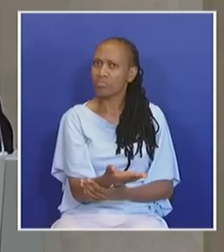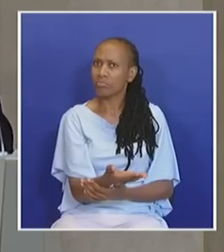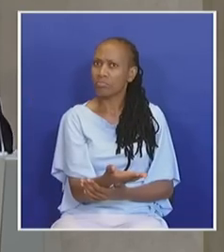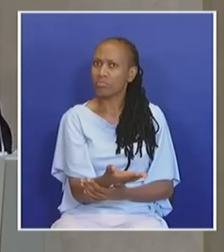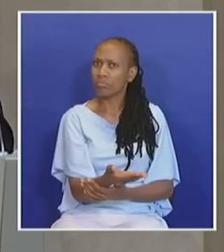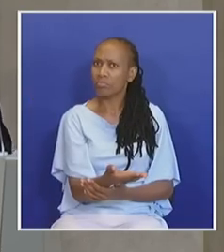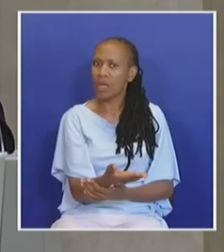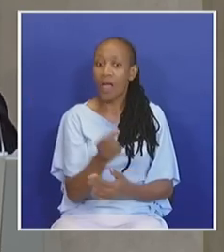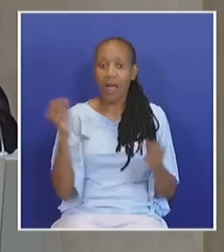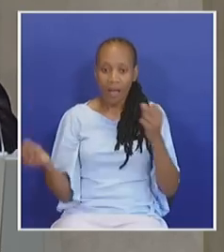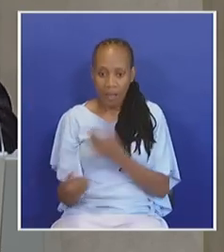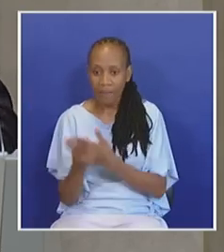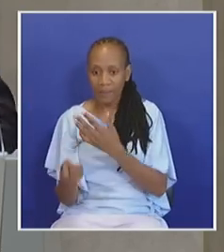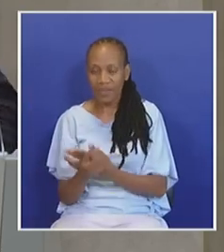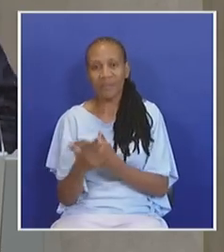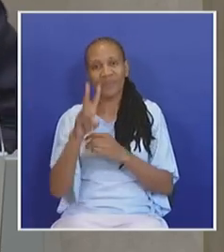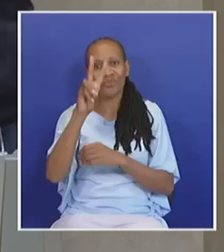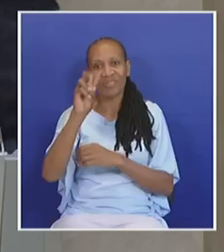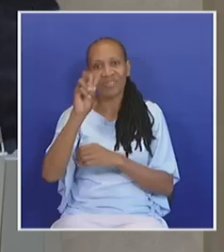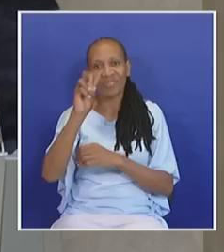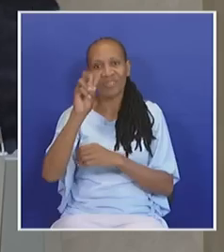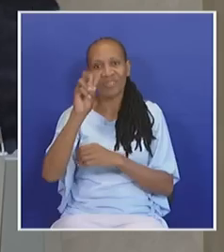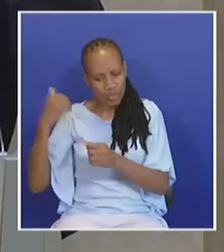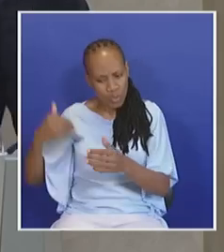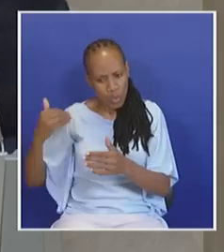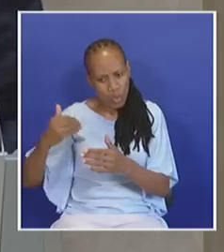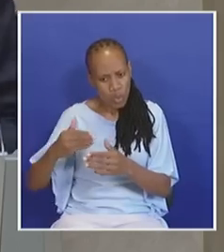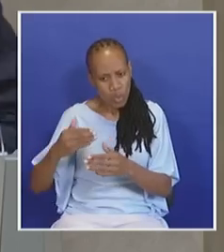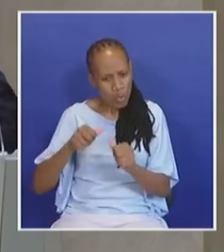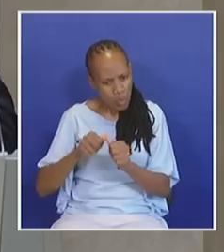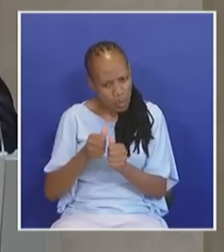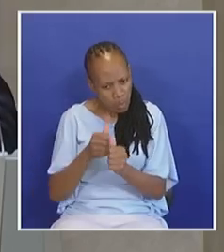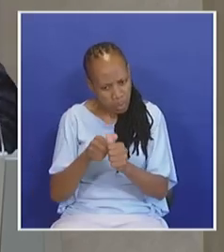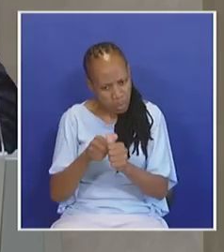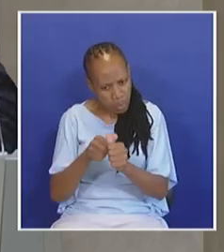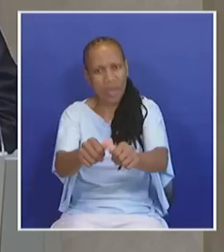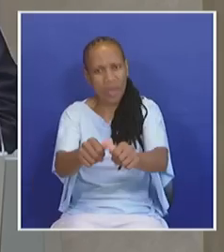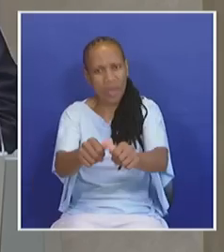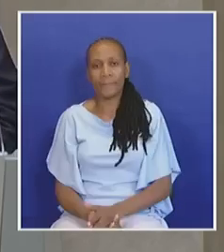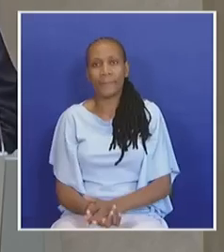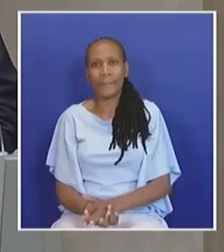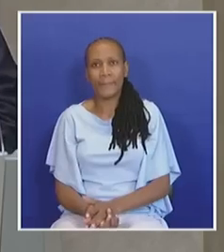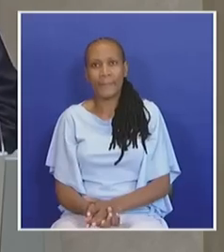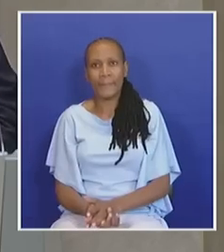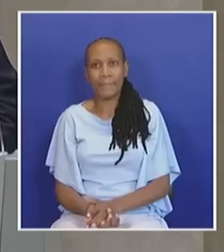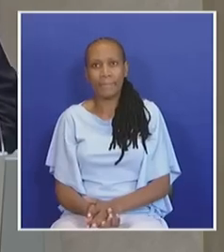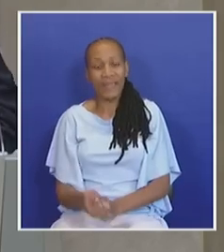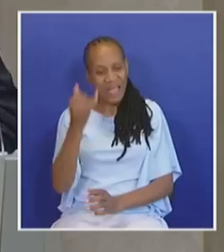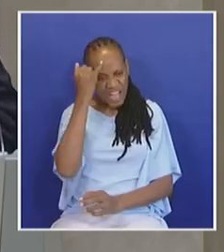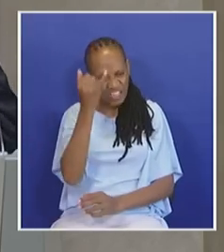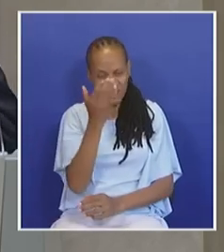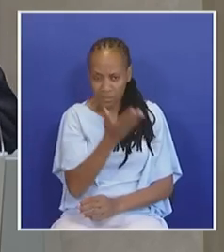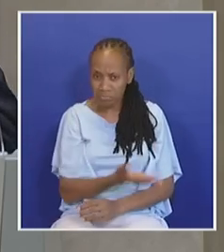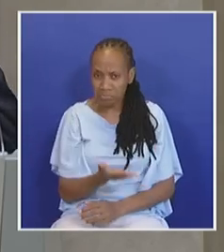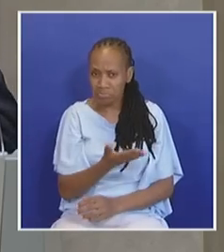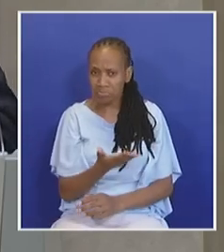2 decades of our democracy. This reality dawns to